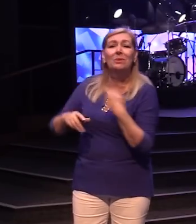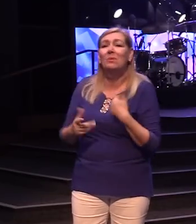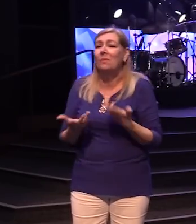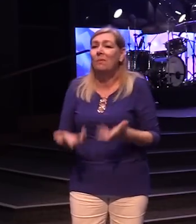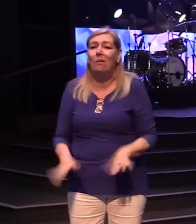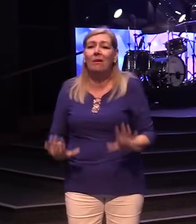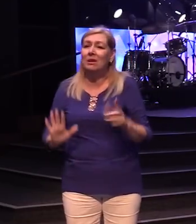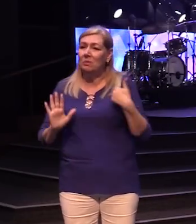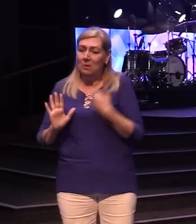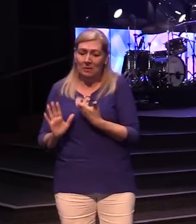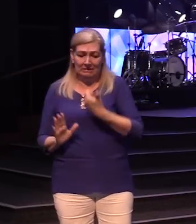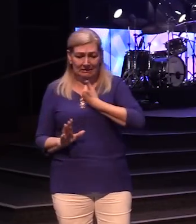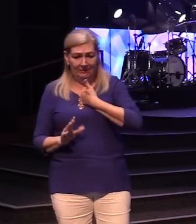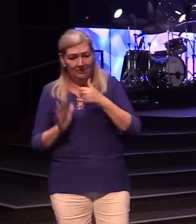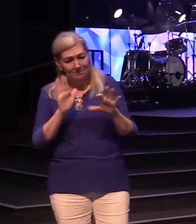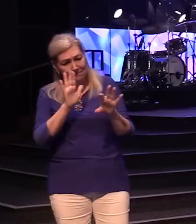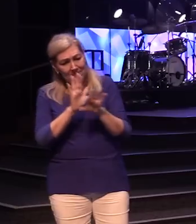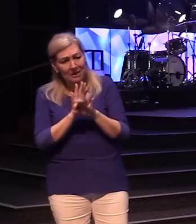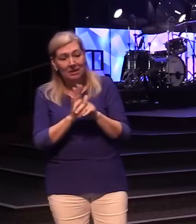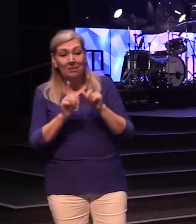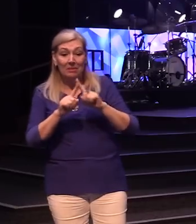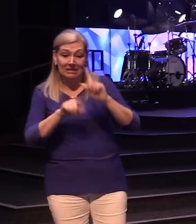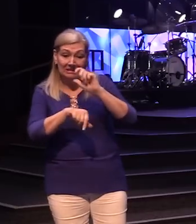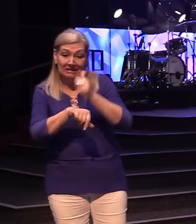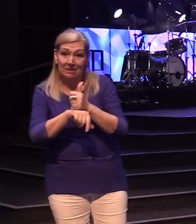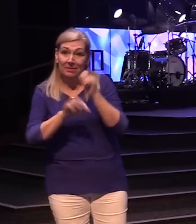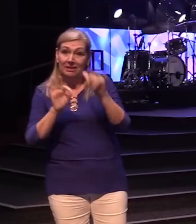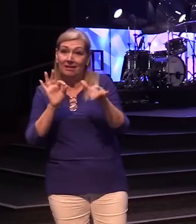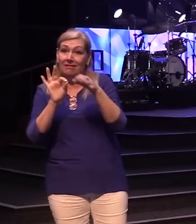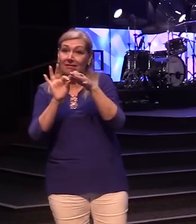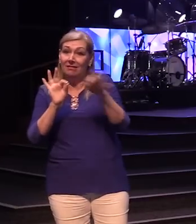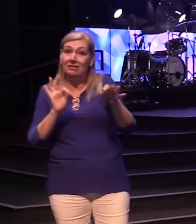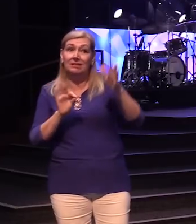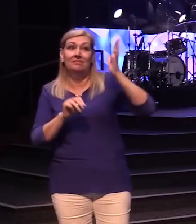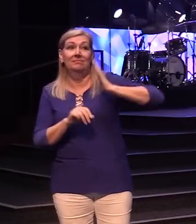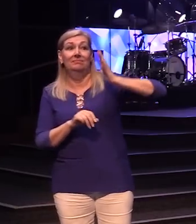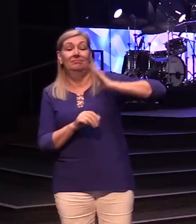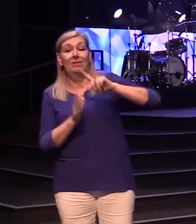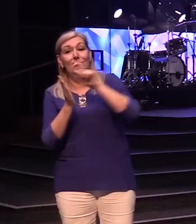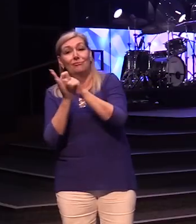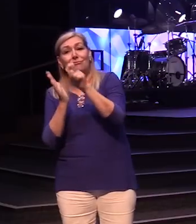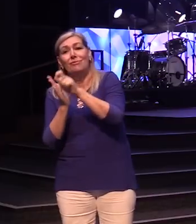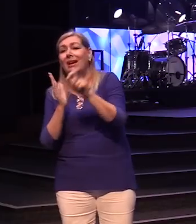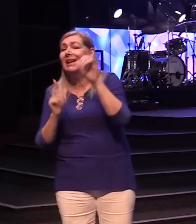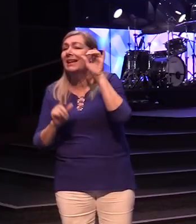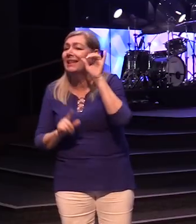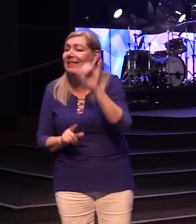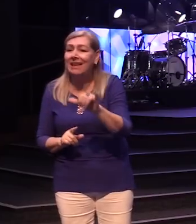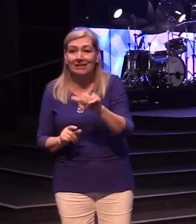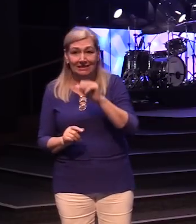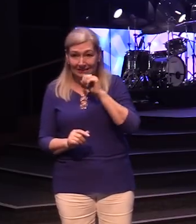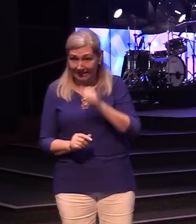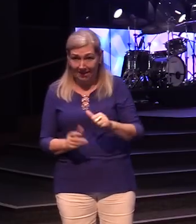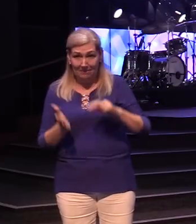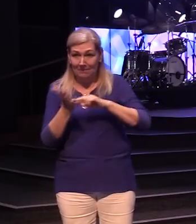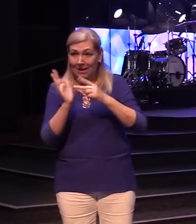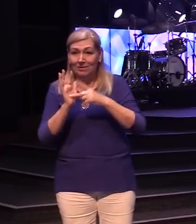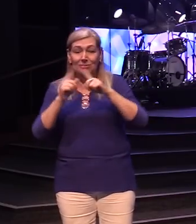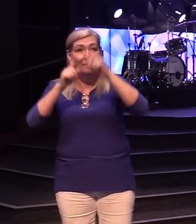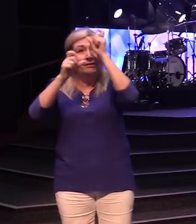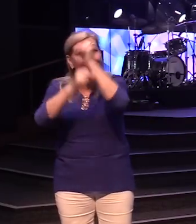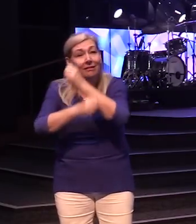But the Establishment Clause, as written by our forefathers, in no way ever envisioned